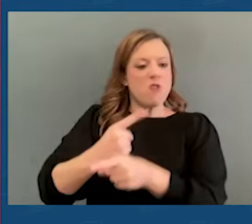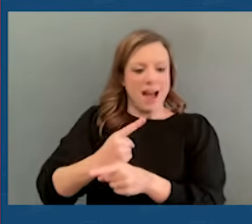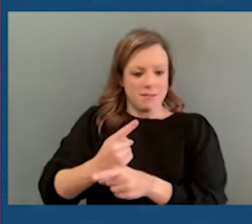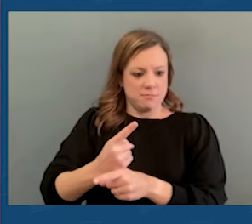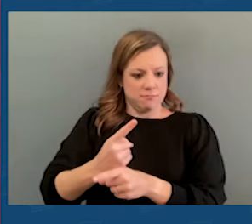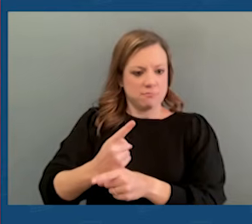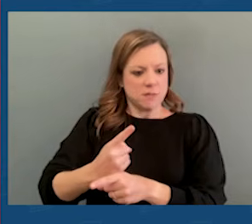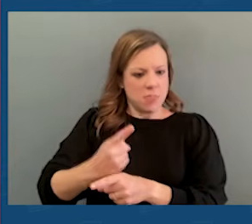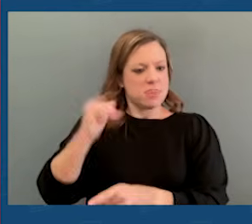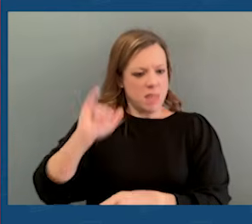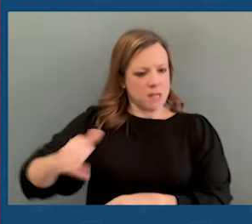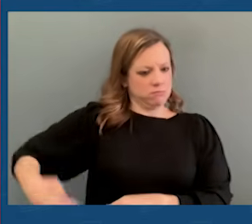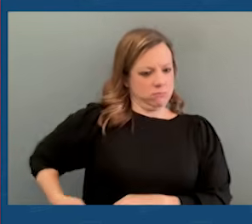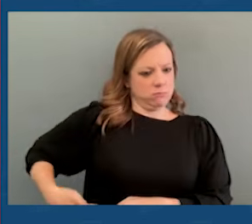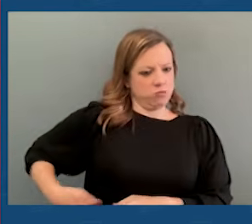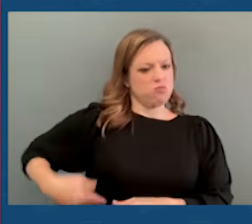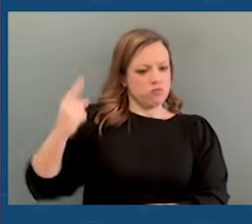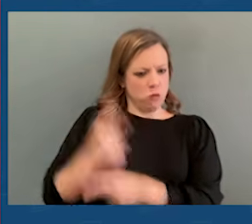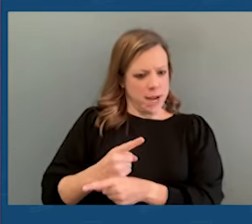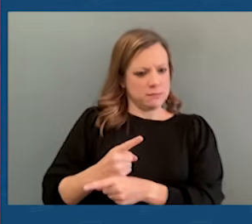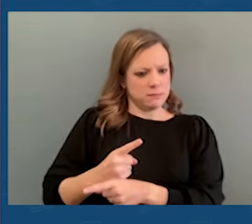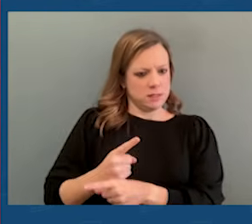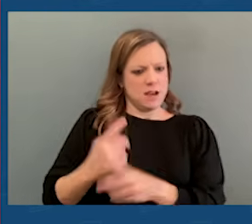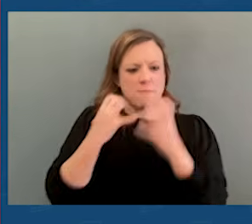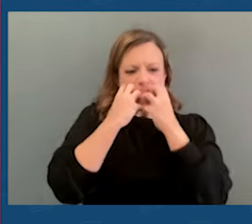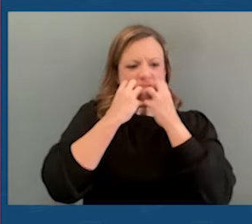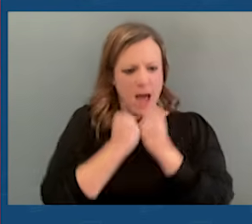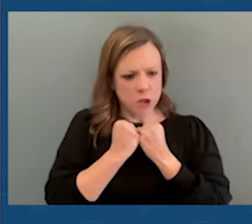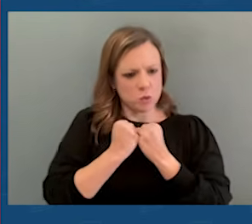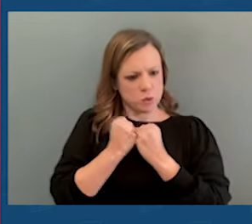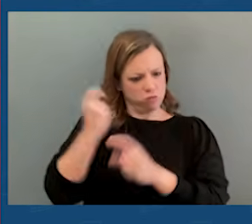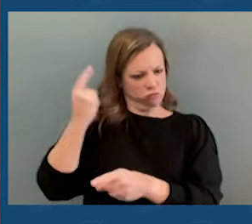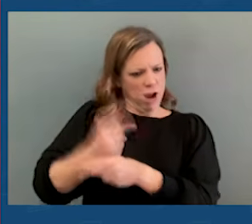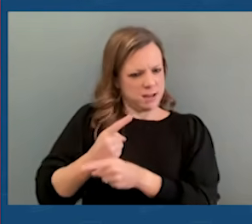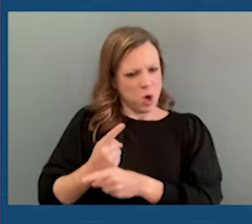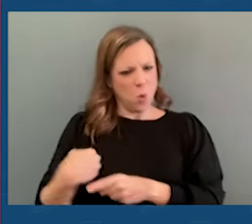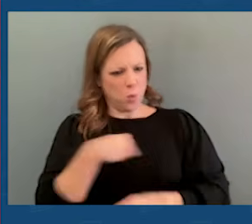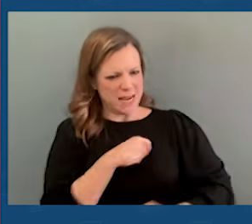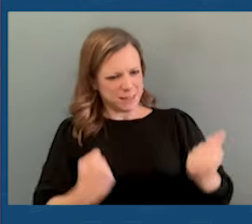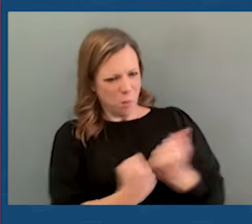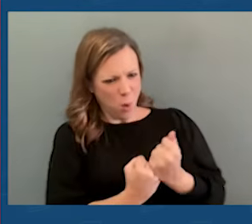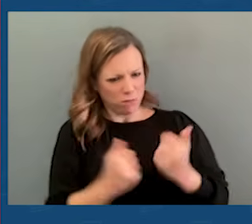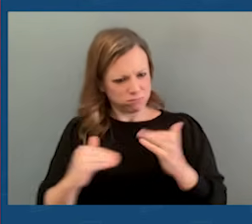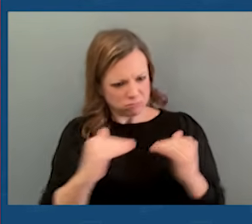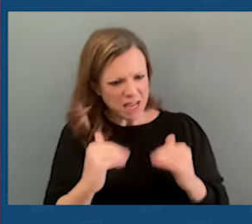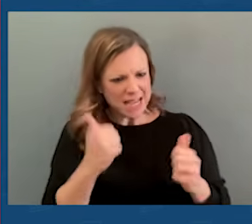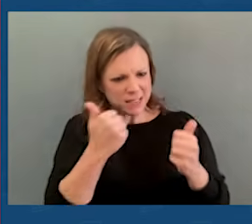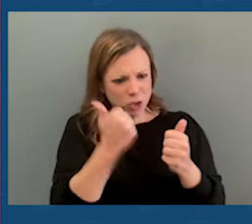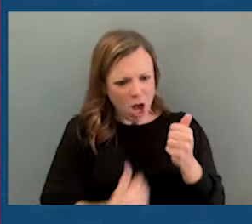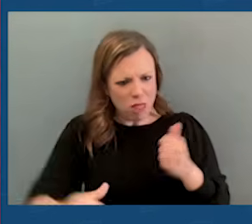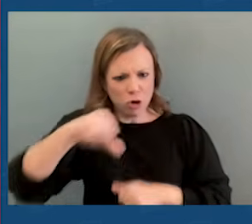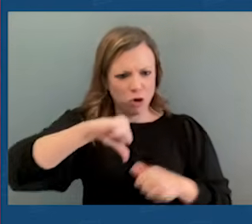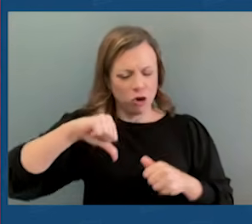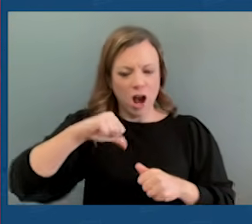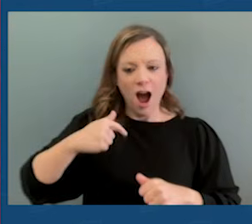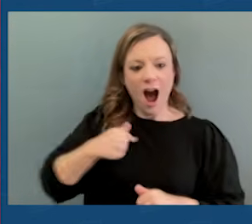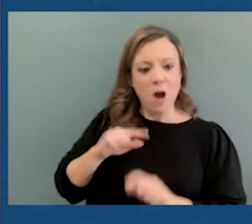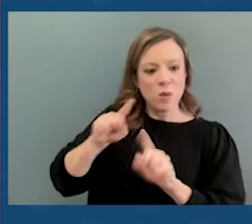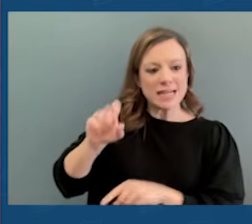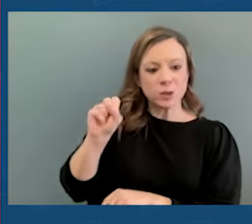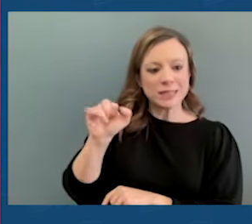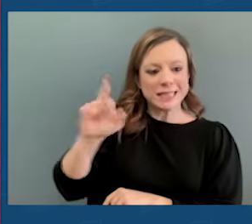taught. Just do what's right. When I attended Syracuse University, I met students from all over the